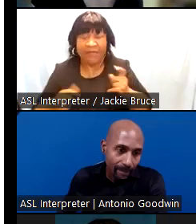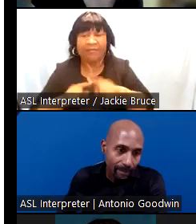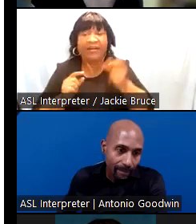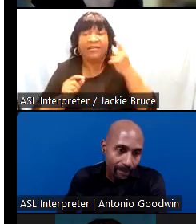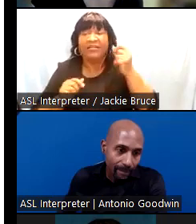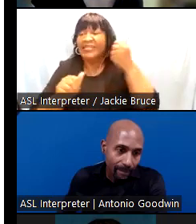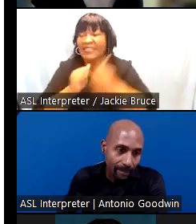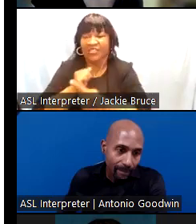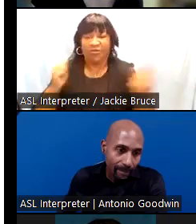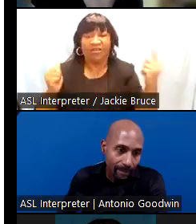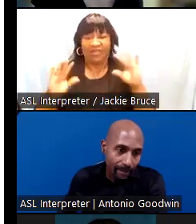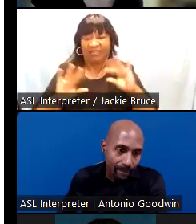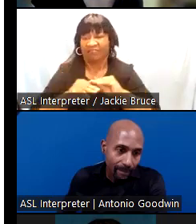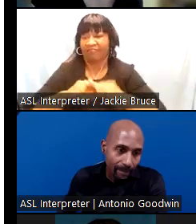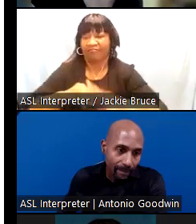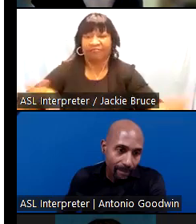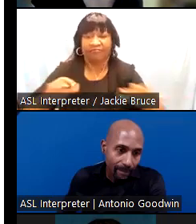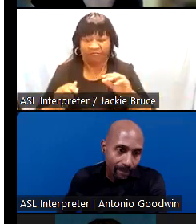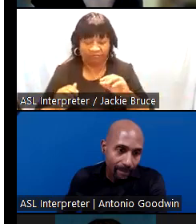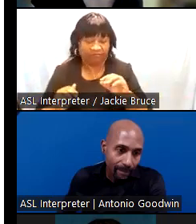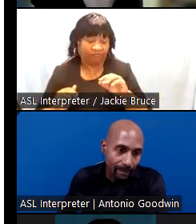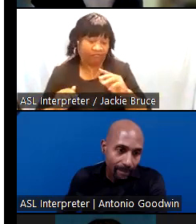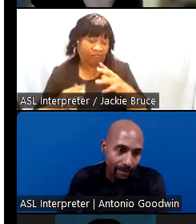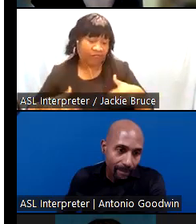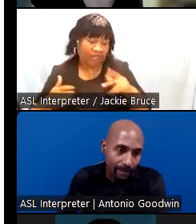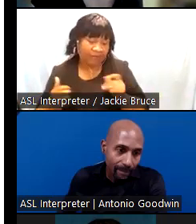get them, and we want to avoid stigmatizing people.